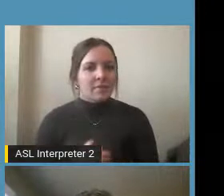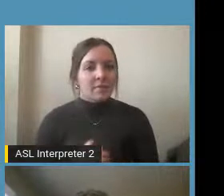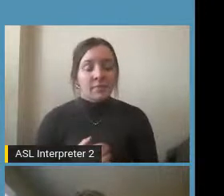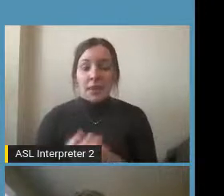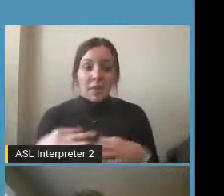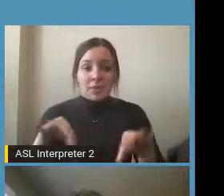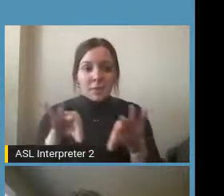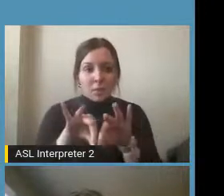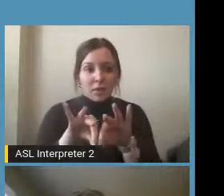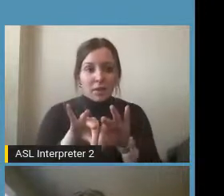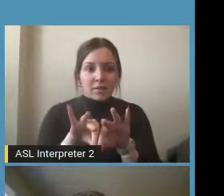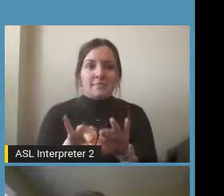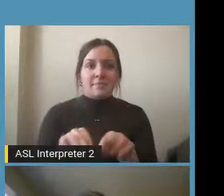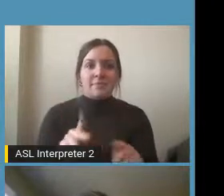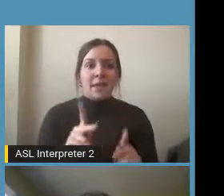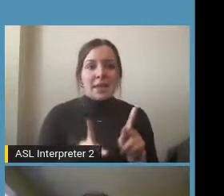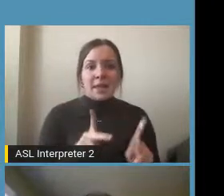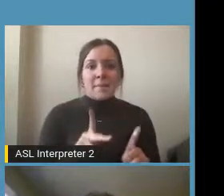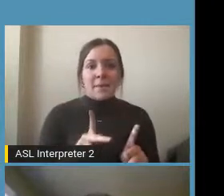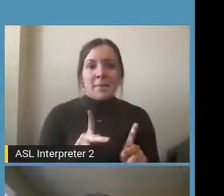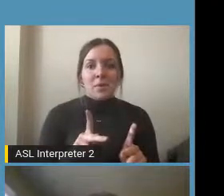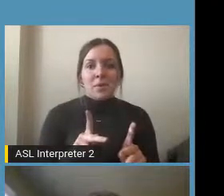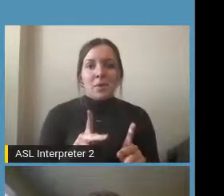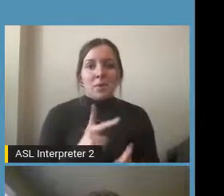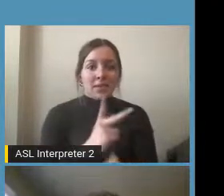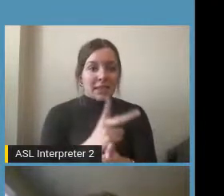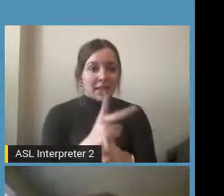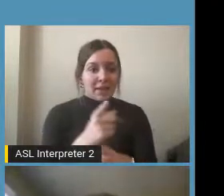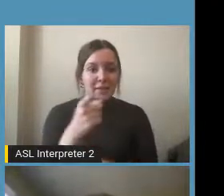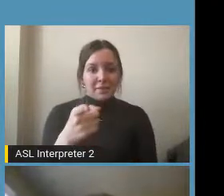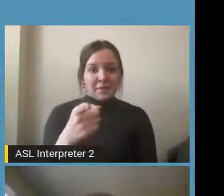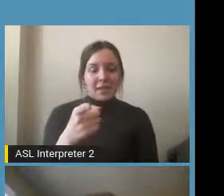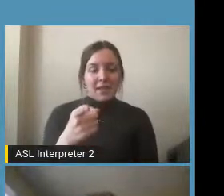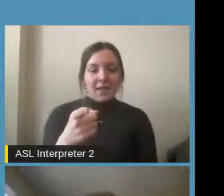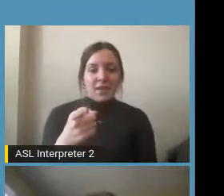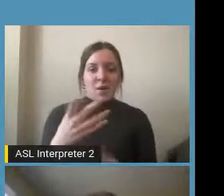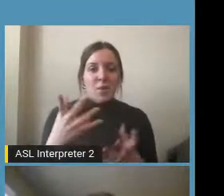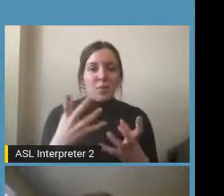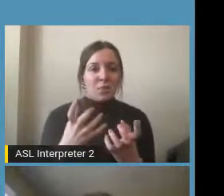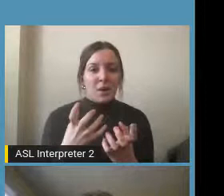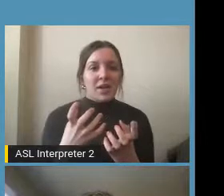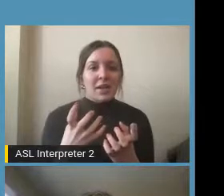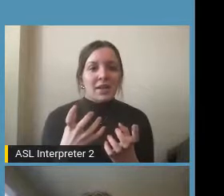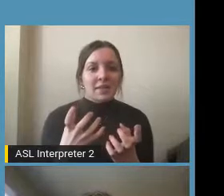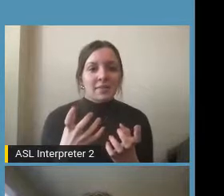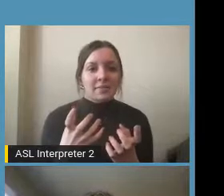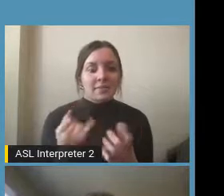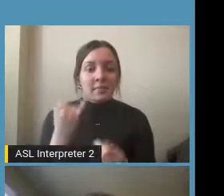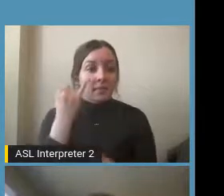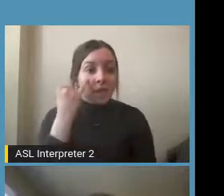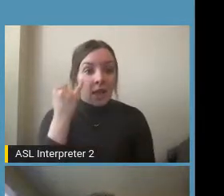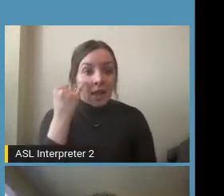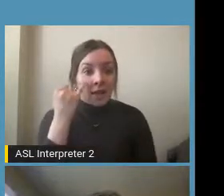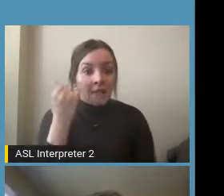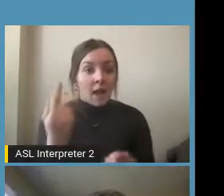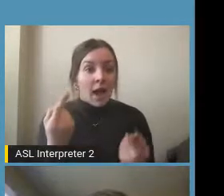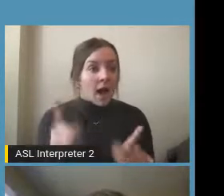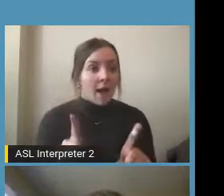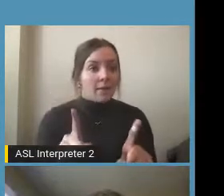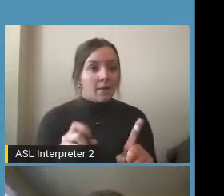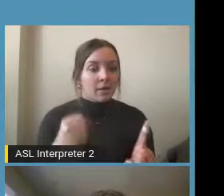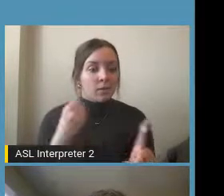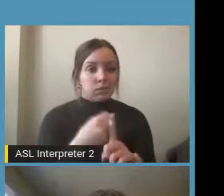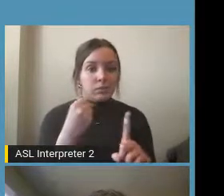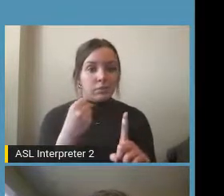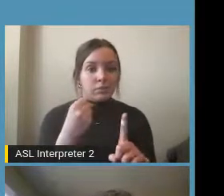were worried. What happens if something happens and it gets destroyed? They wanted to be able to have access to it. So